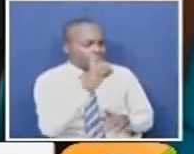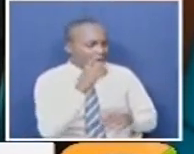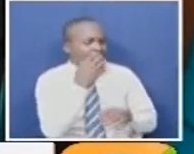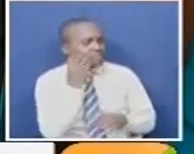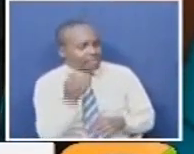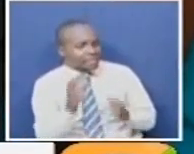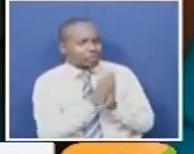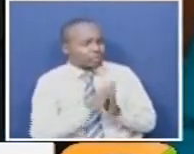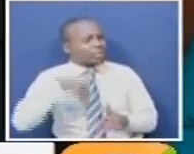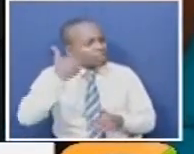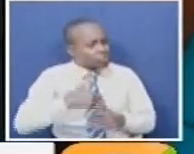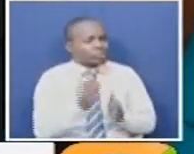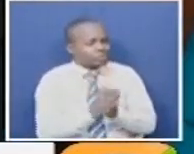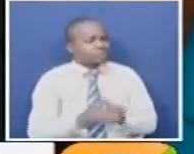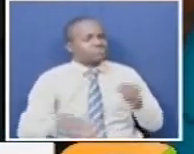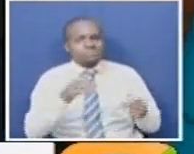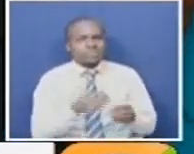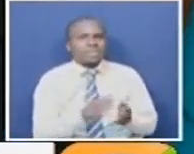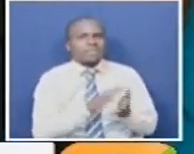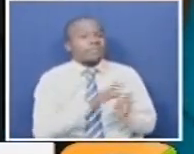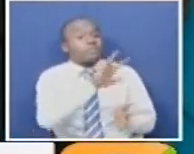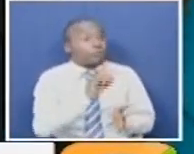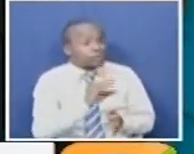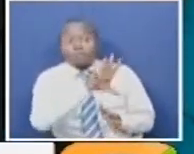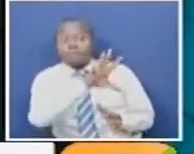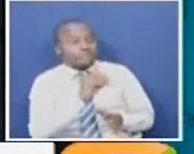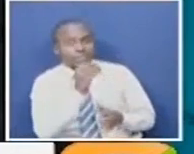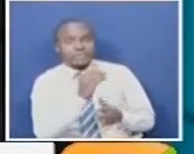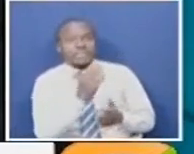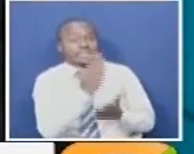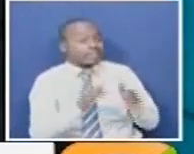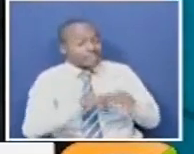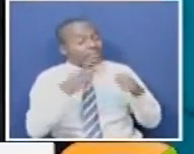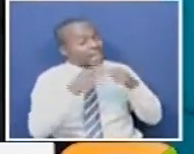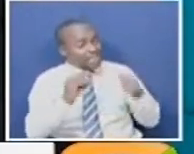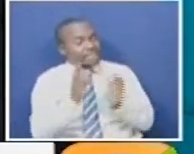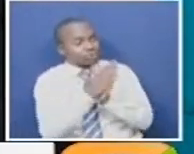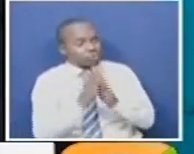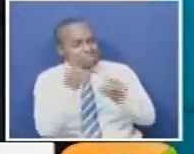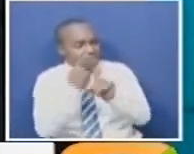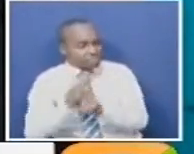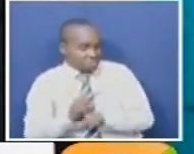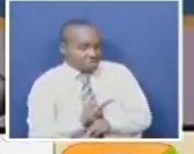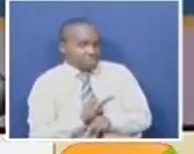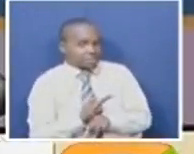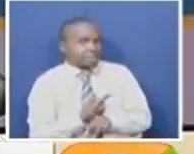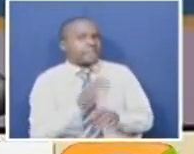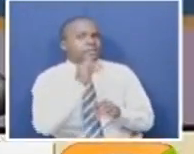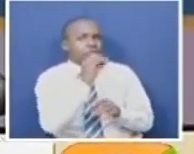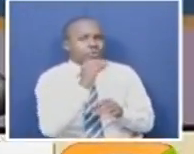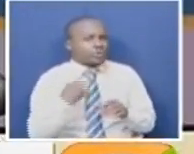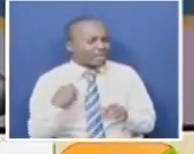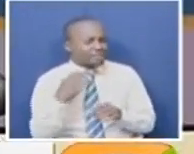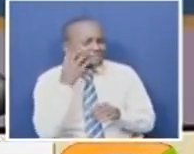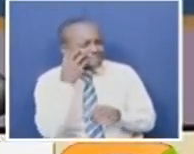story after another, like even 40 or 50 of them, sometimes up to 80. So there's a lot of